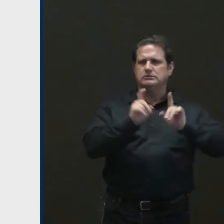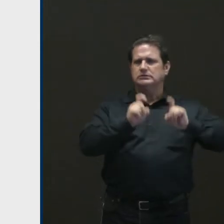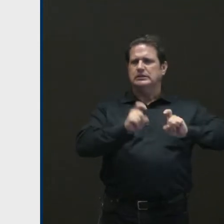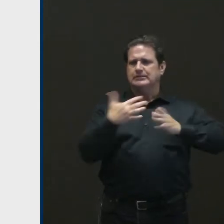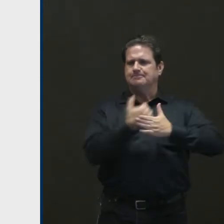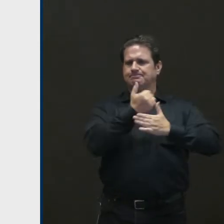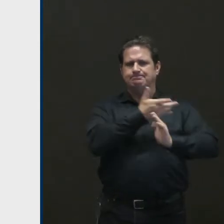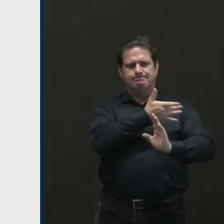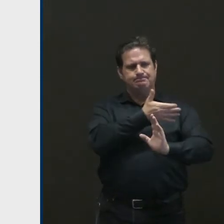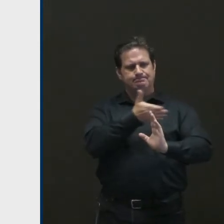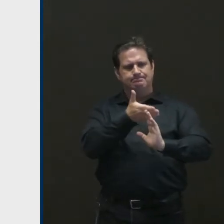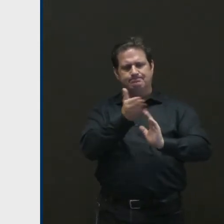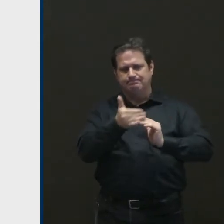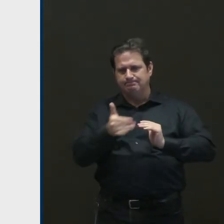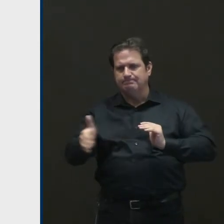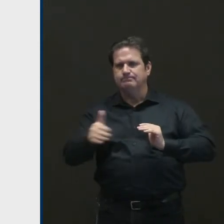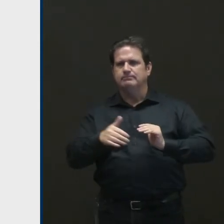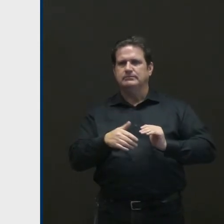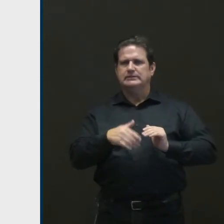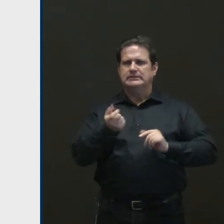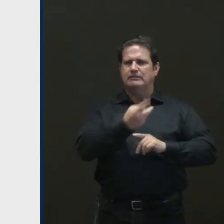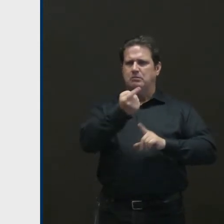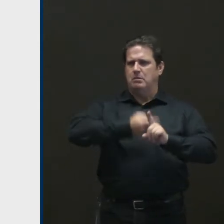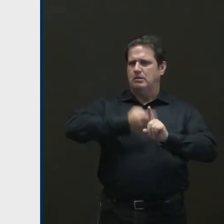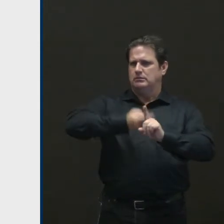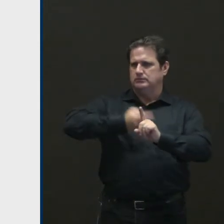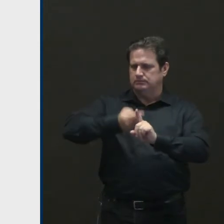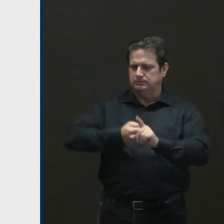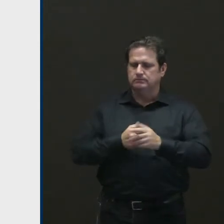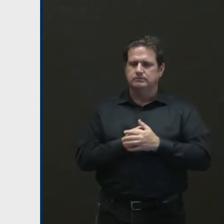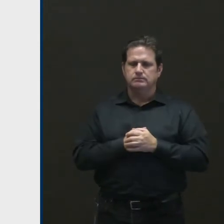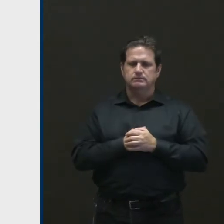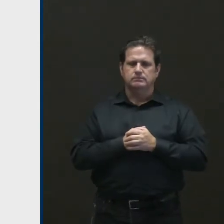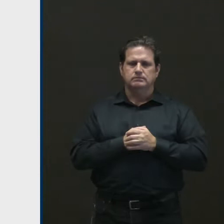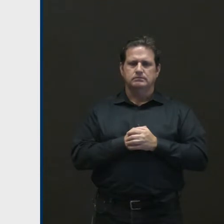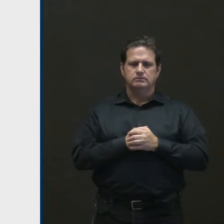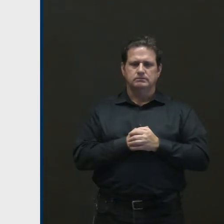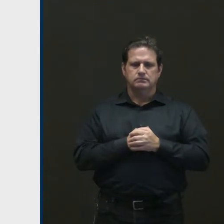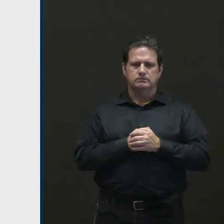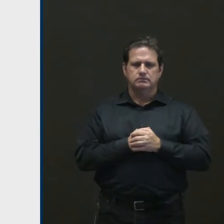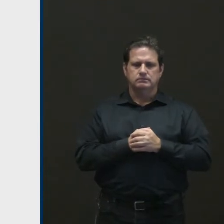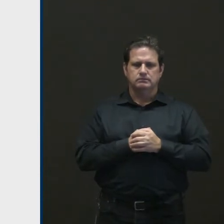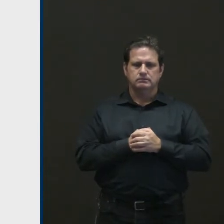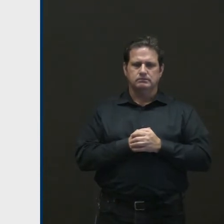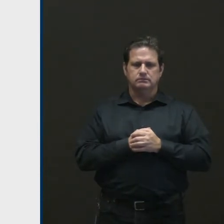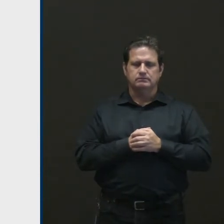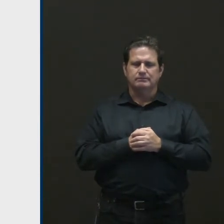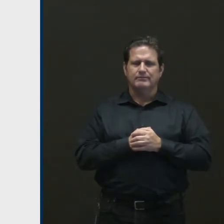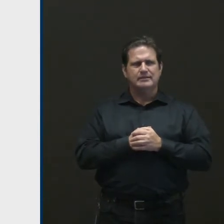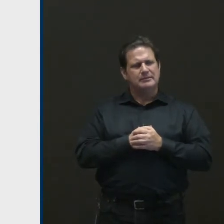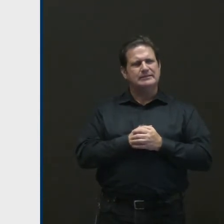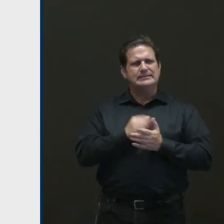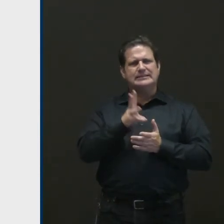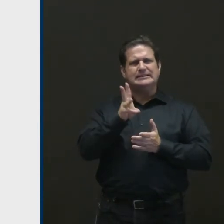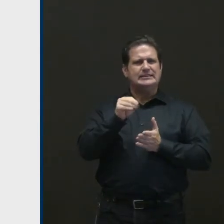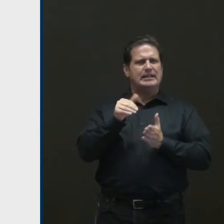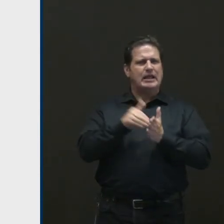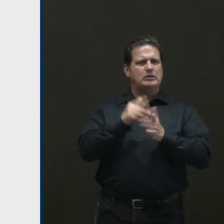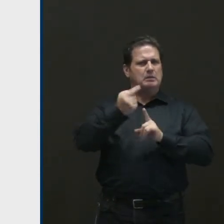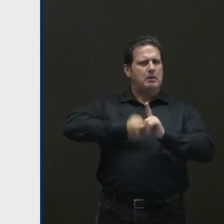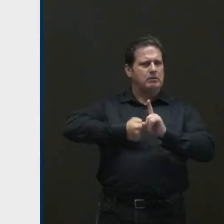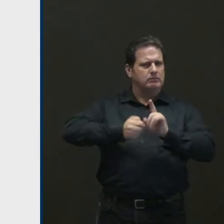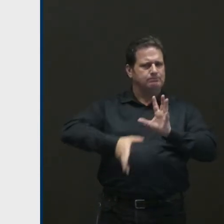since then, and at least for the last several months. We've peaked out, I think, 60,000 per